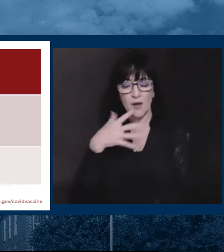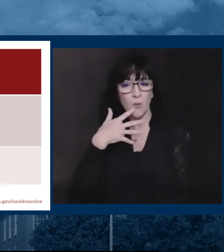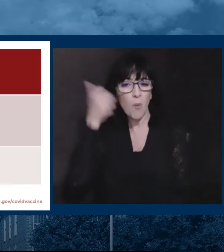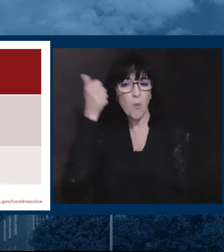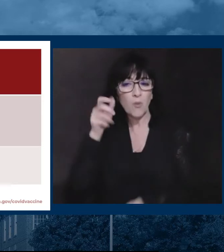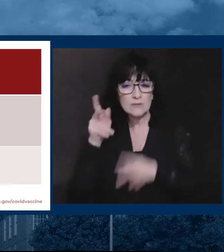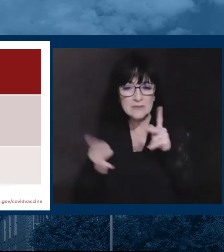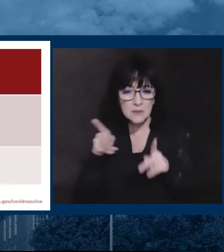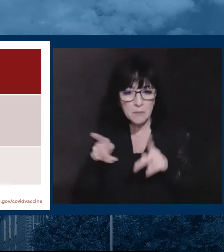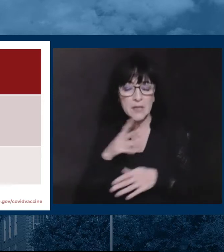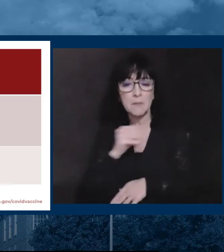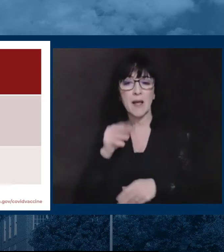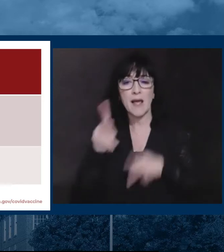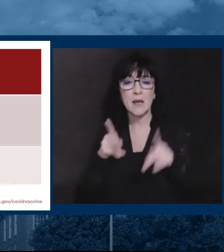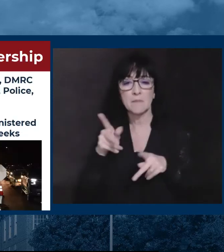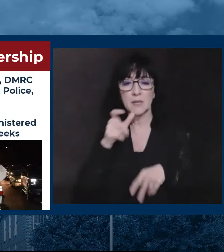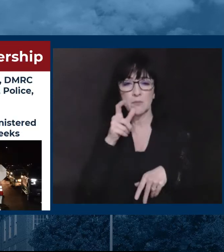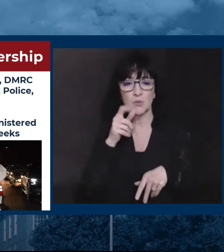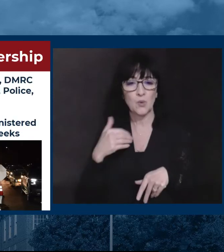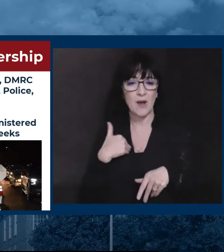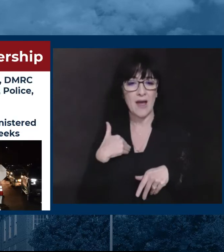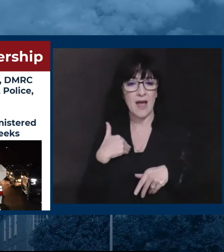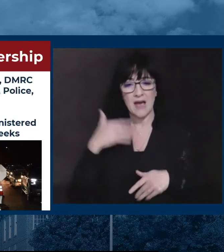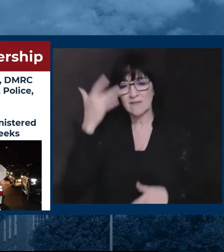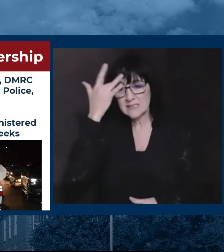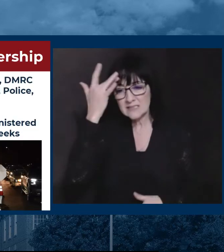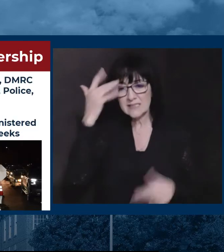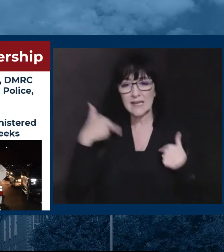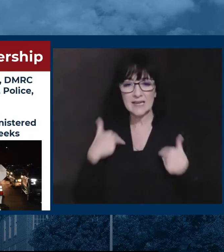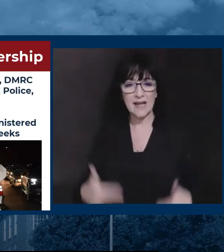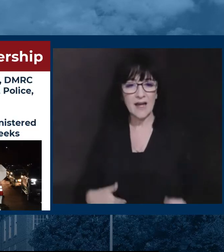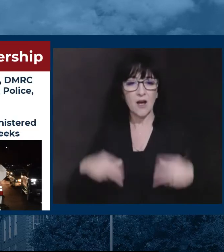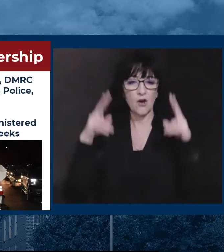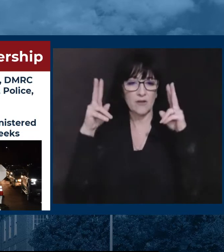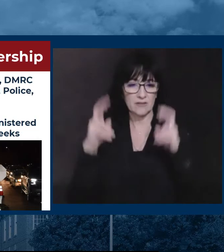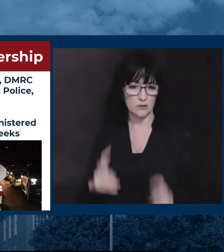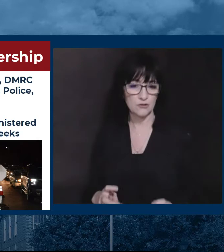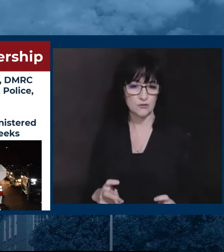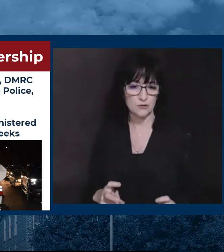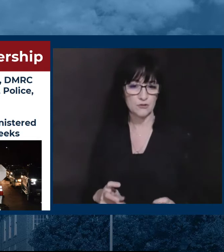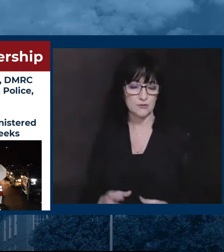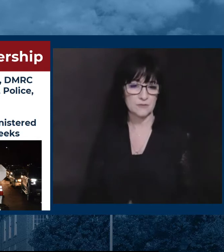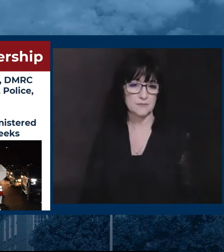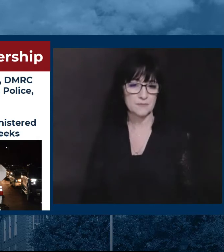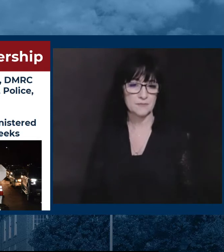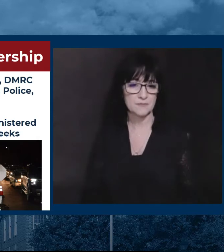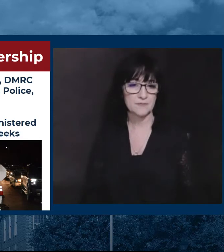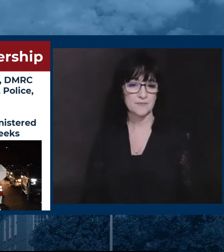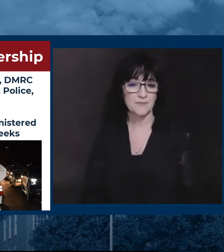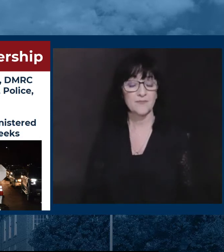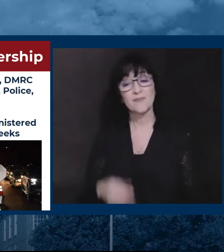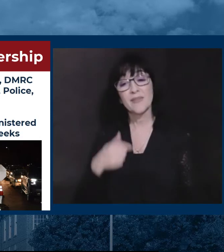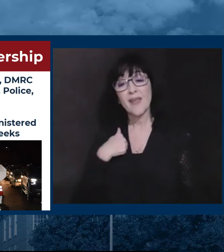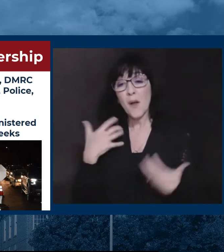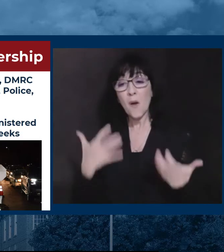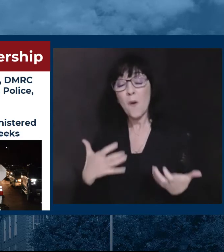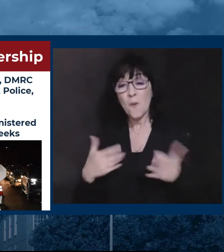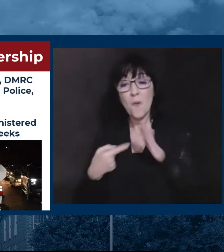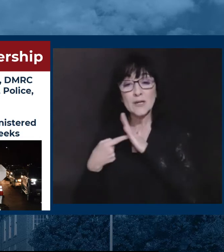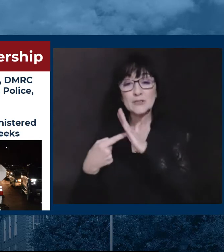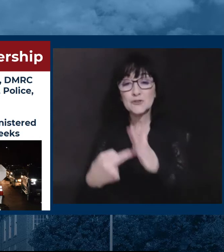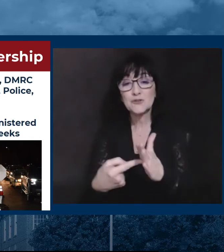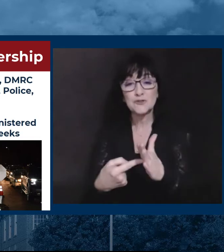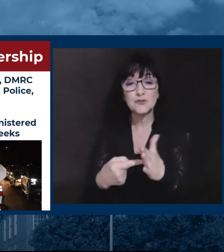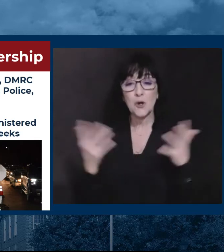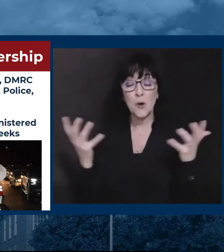So finally, I just want to highlight a really, really exciting event that we